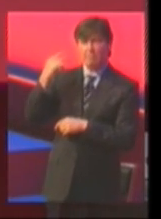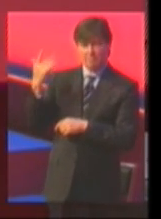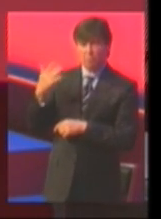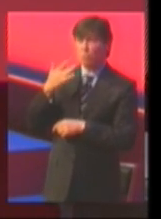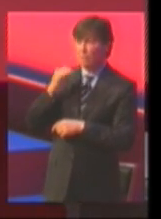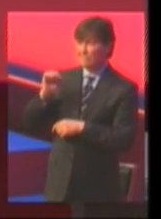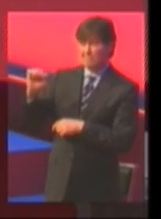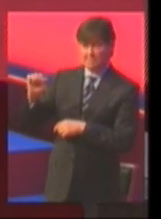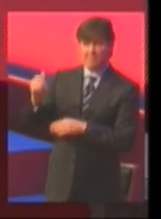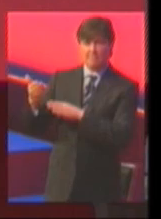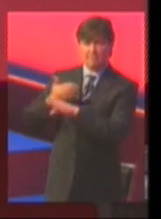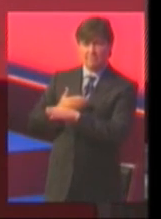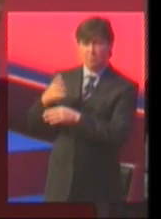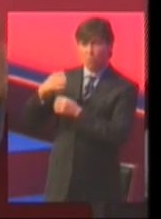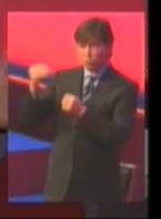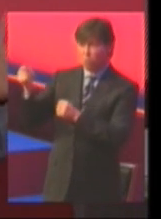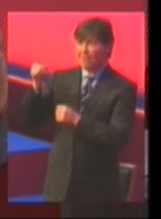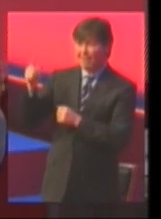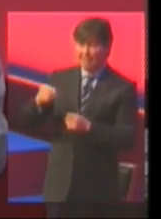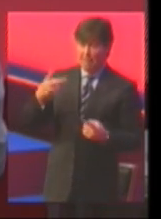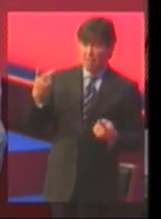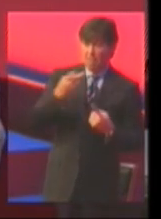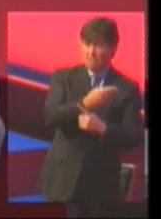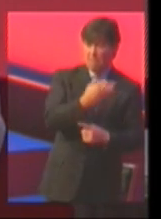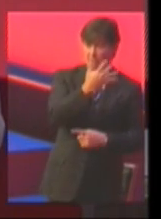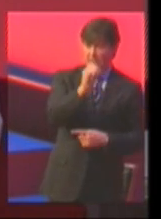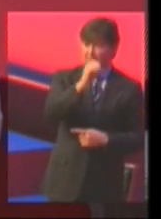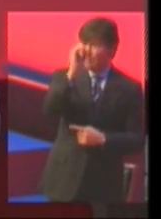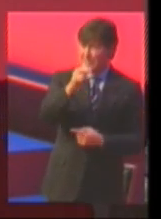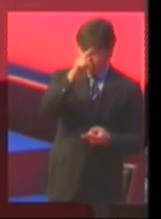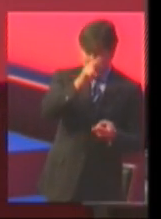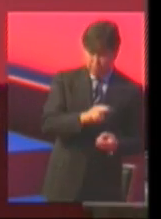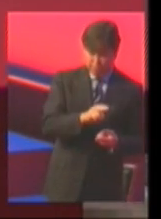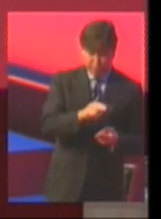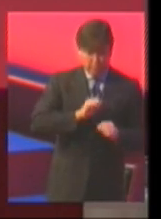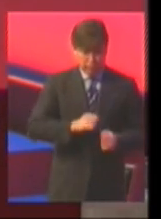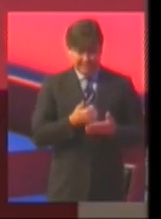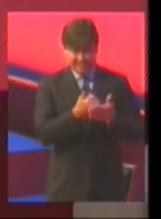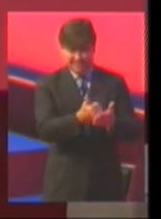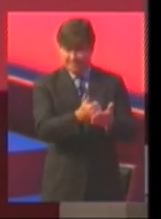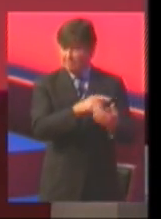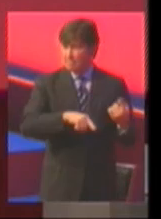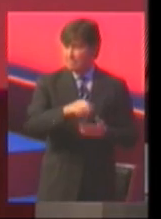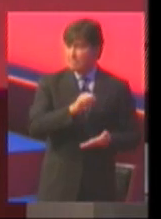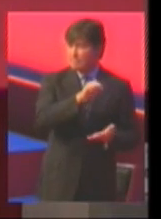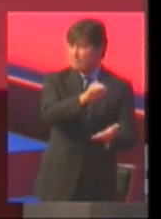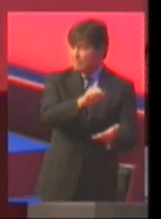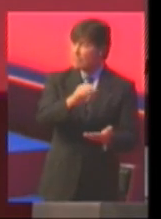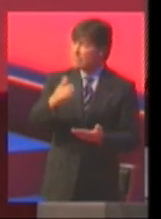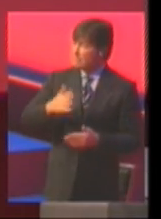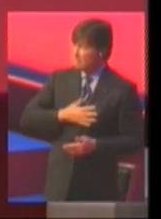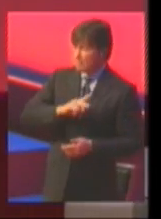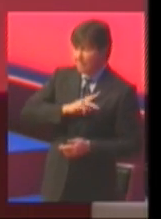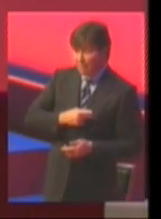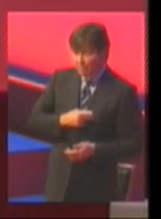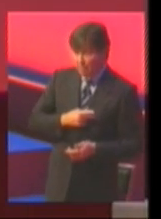when in office, halved, yes, halved the British aid budget, and this party, our party, the Labour Party,